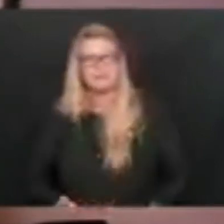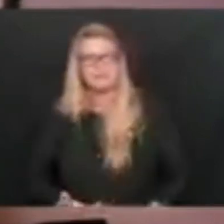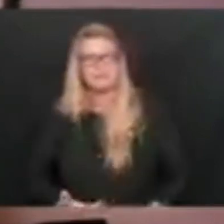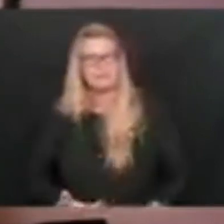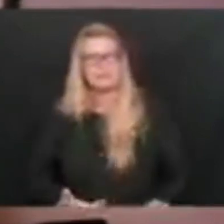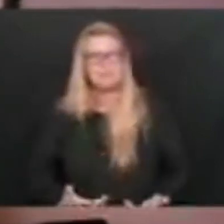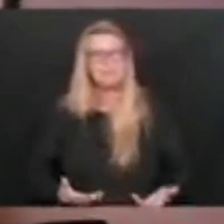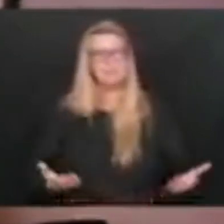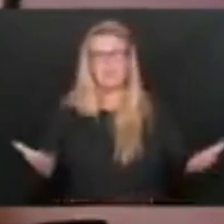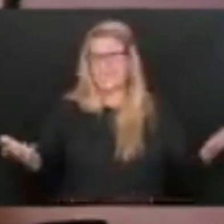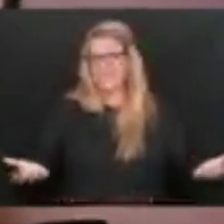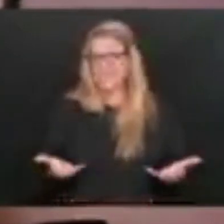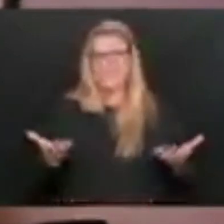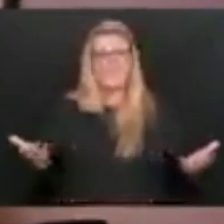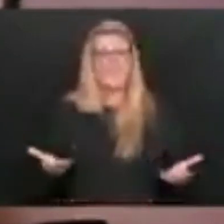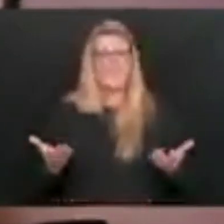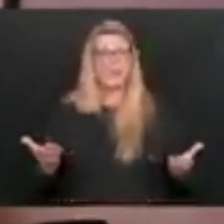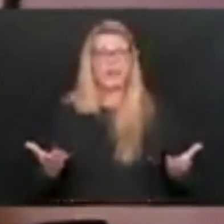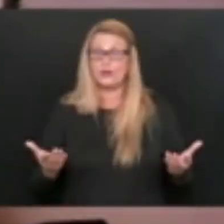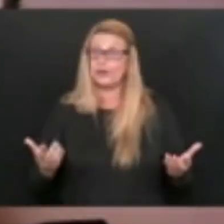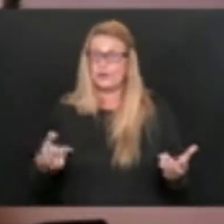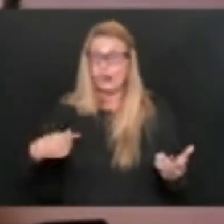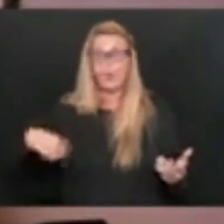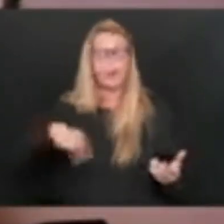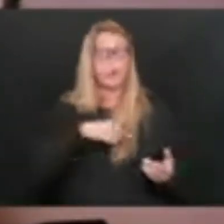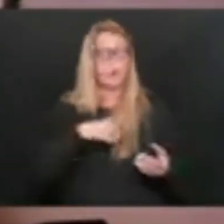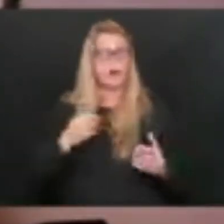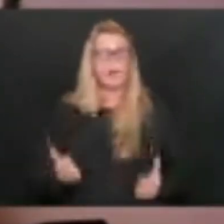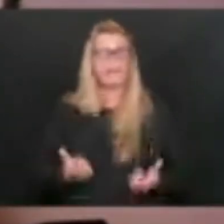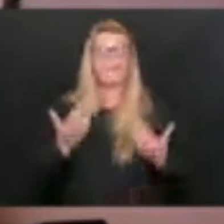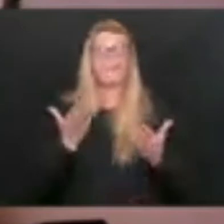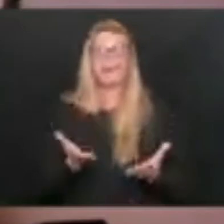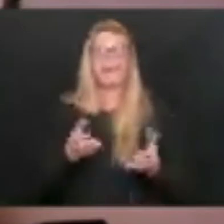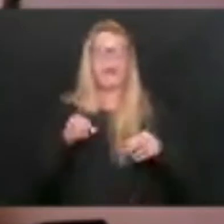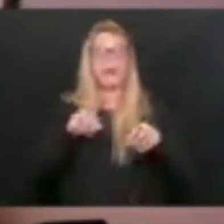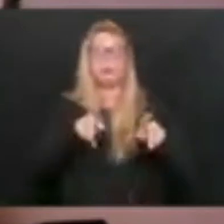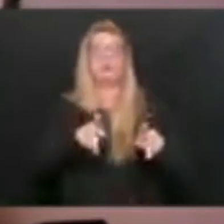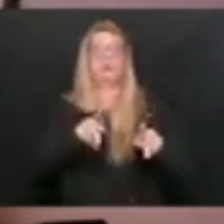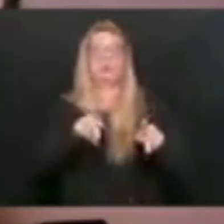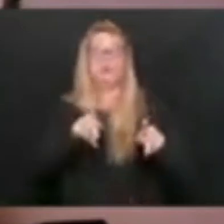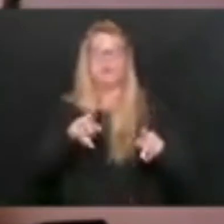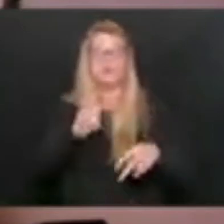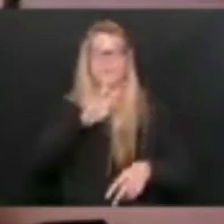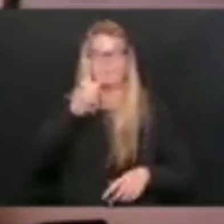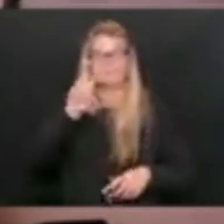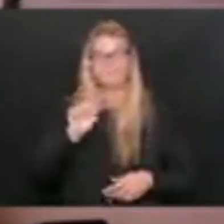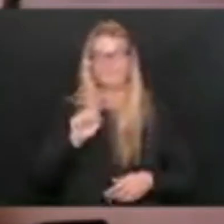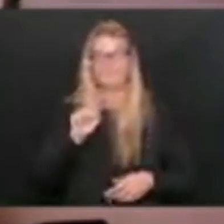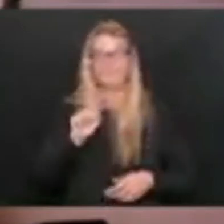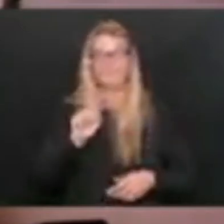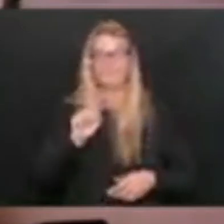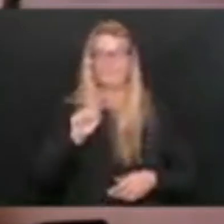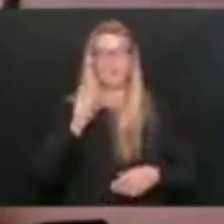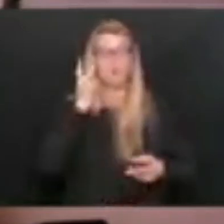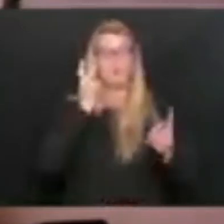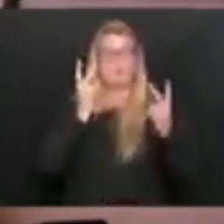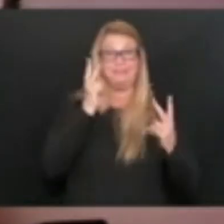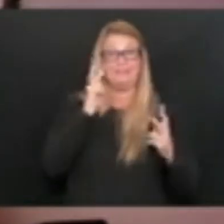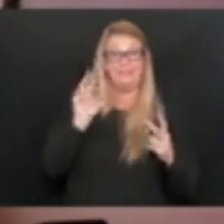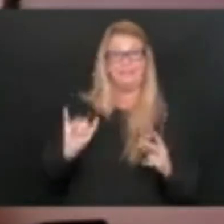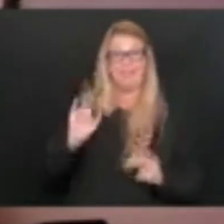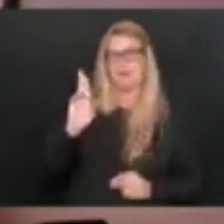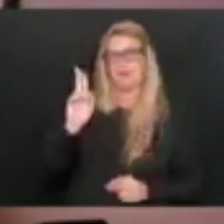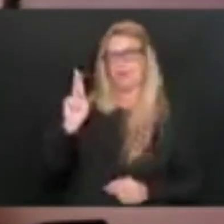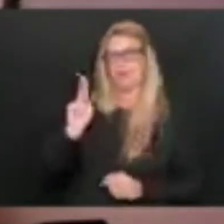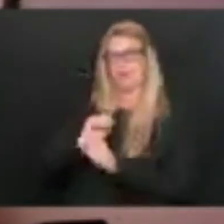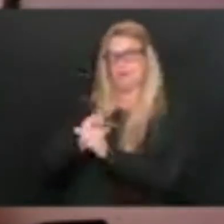much making a plea to all West Virginians. We're seeing the variant virus start to increase in the number of